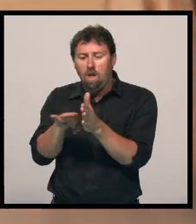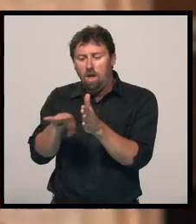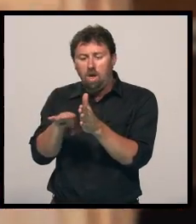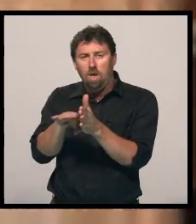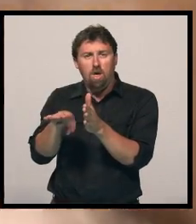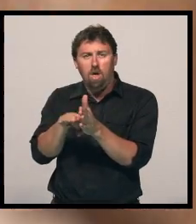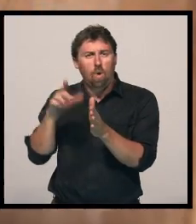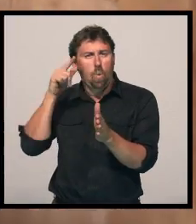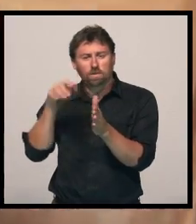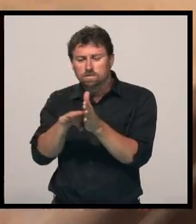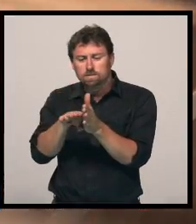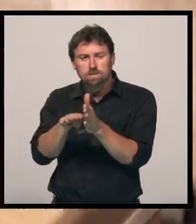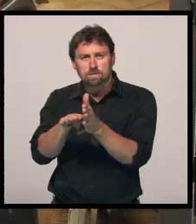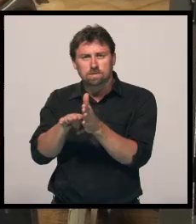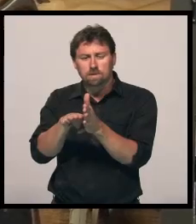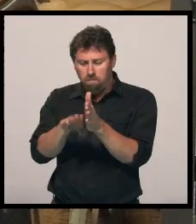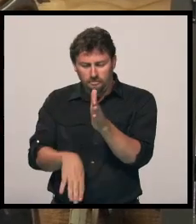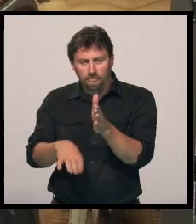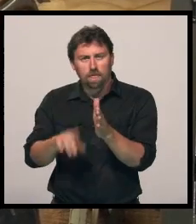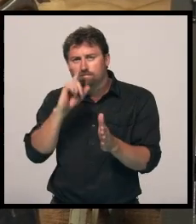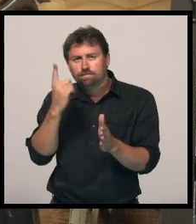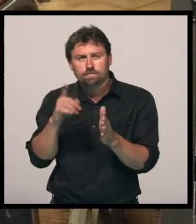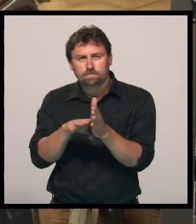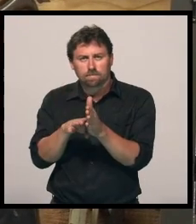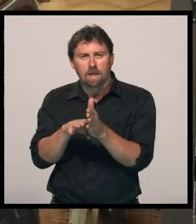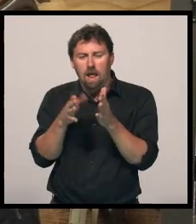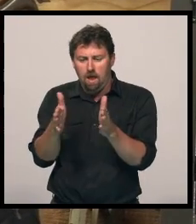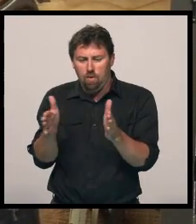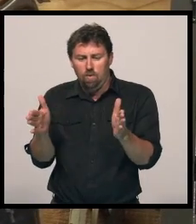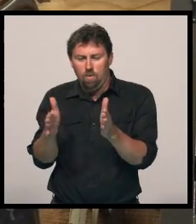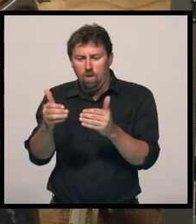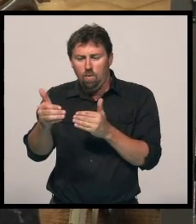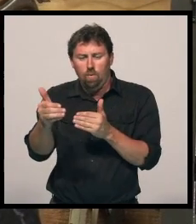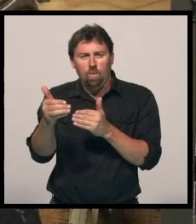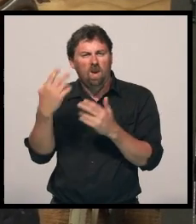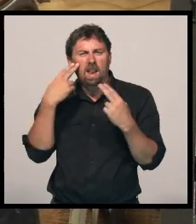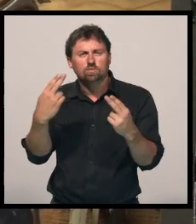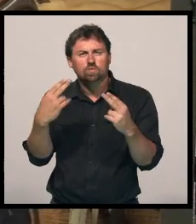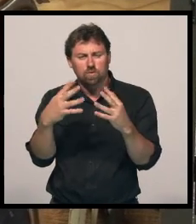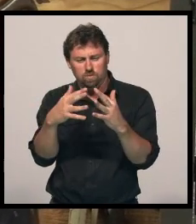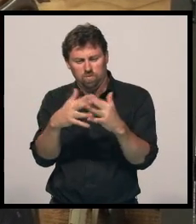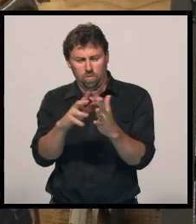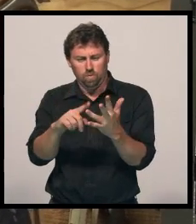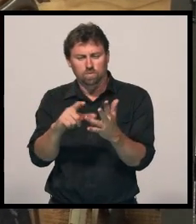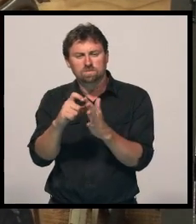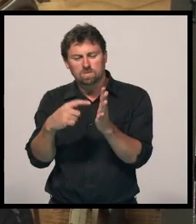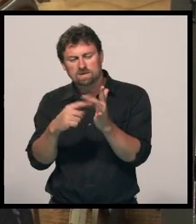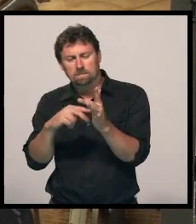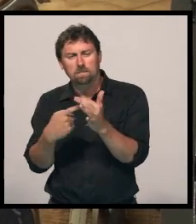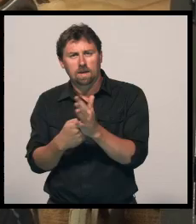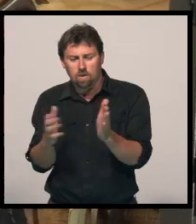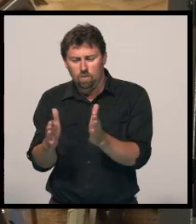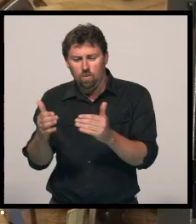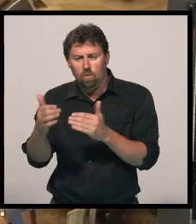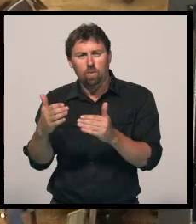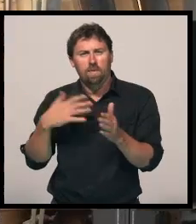and rattles, it won't rattle, but it allows for expansion and contraction either side. That's why it's important to have a little bit of clearance on